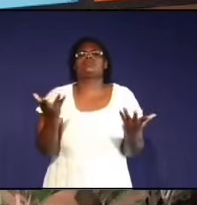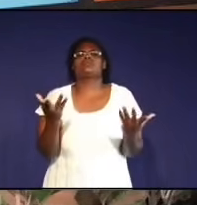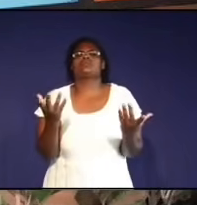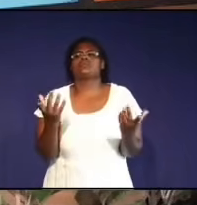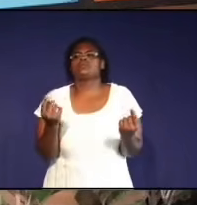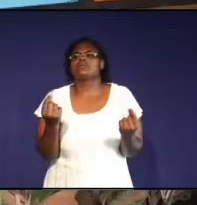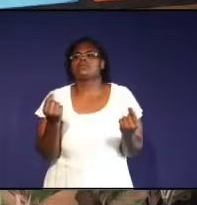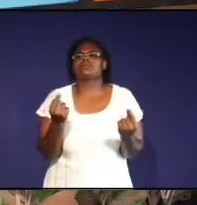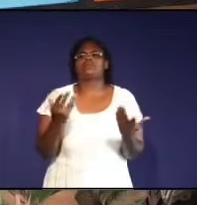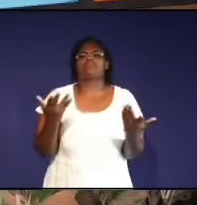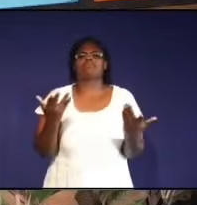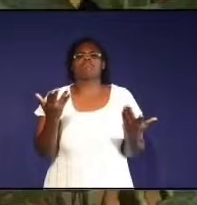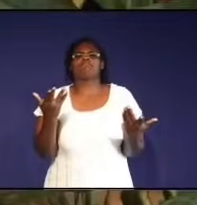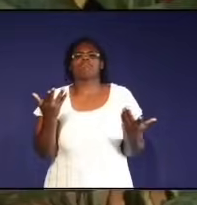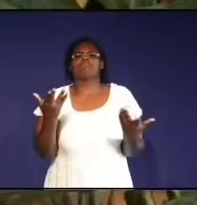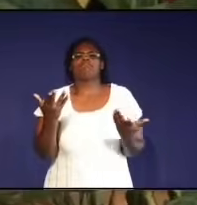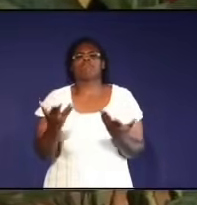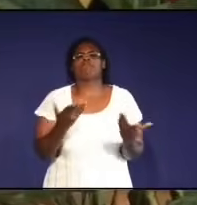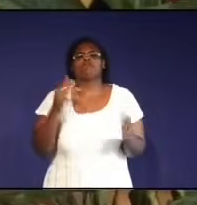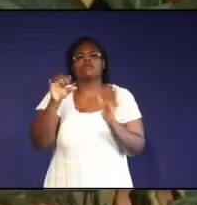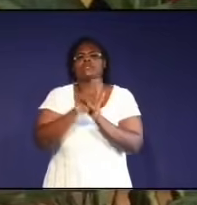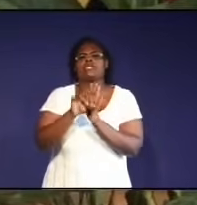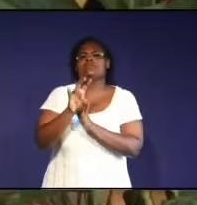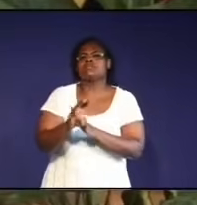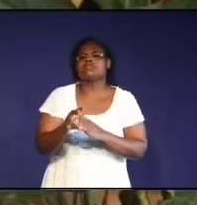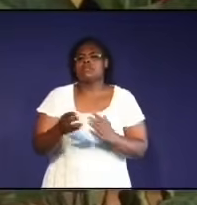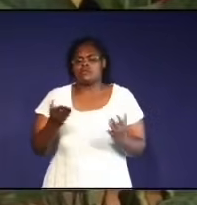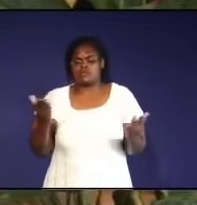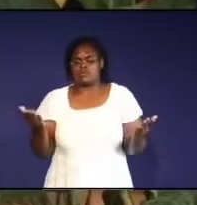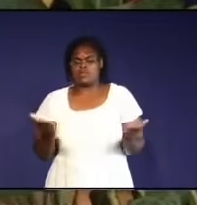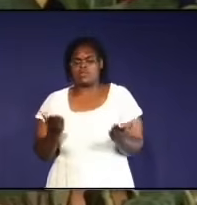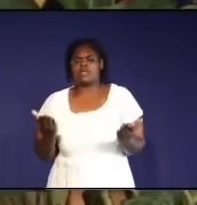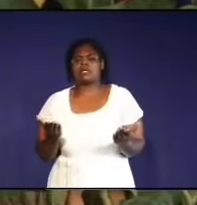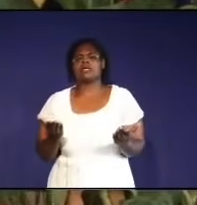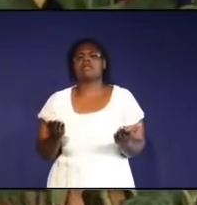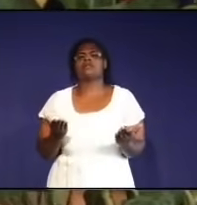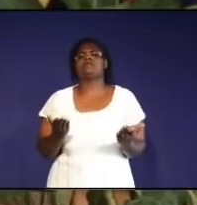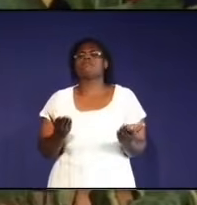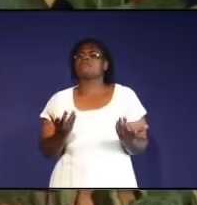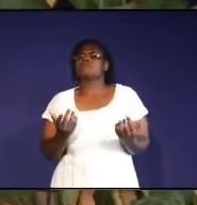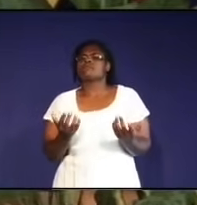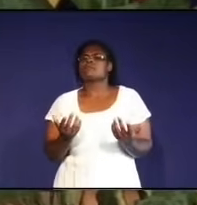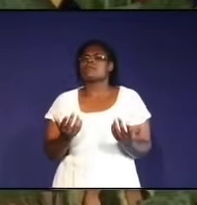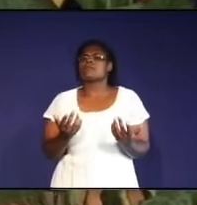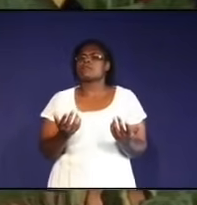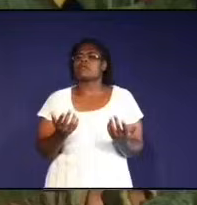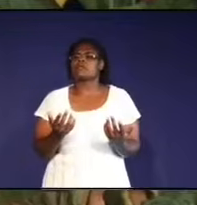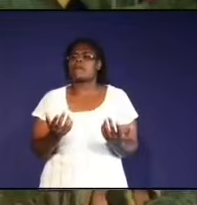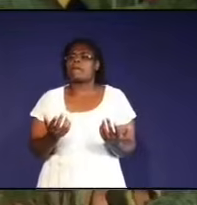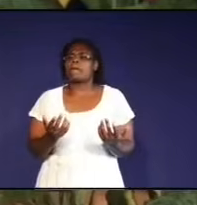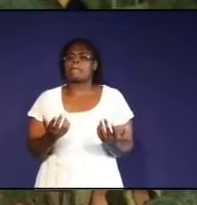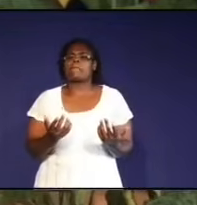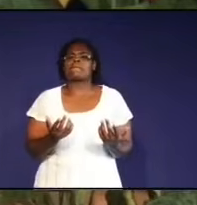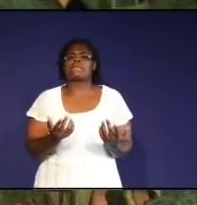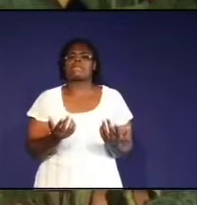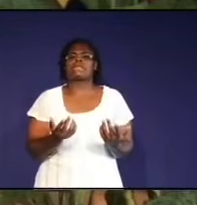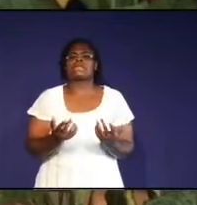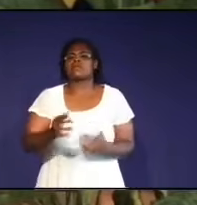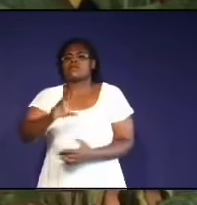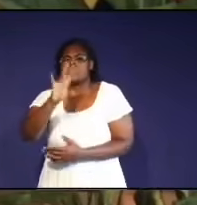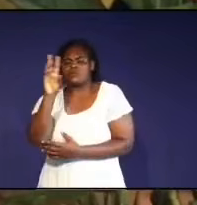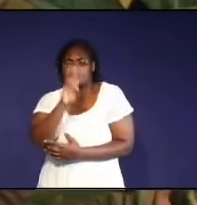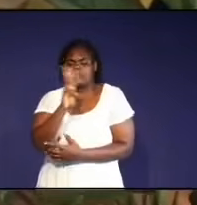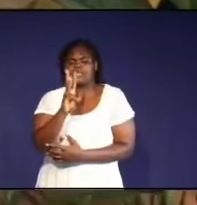this awesome final seventh seal. There's something here in the first six of